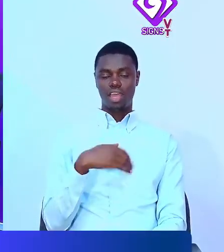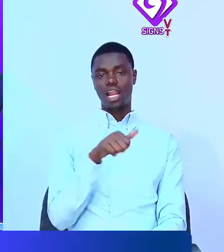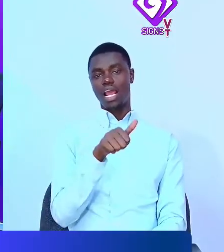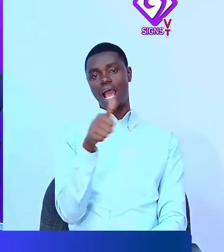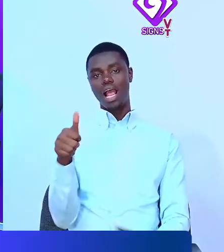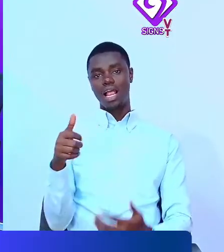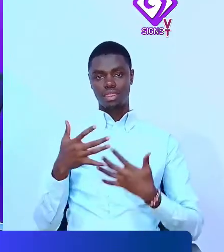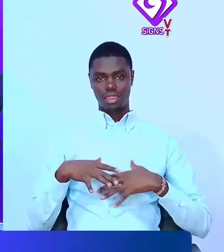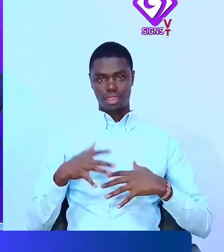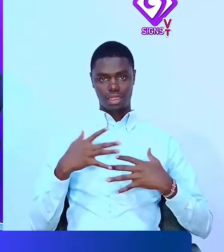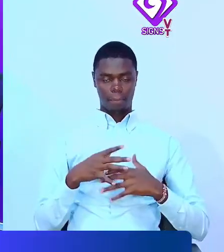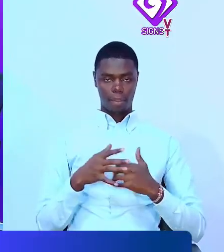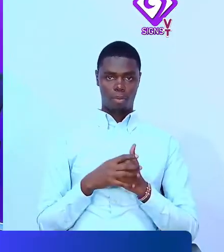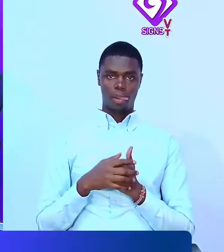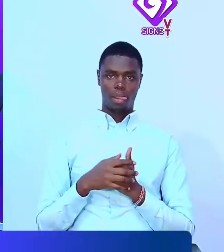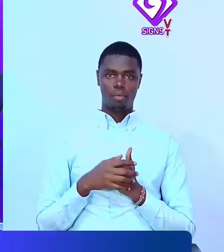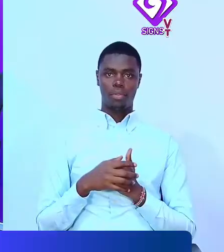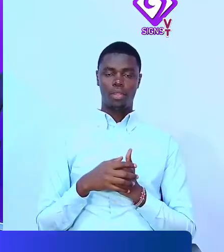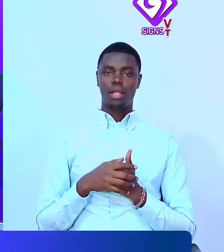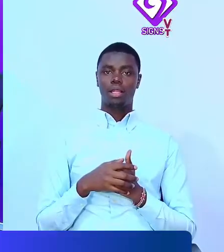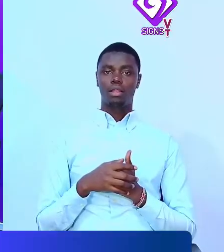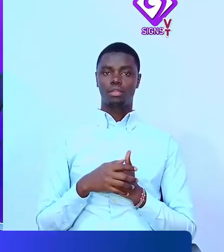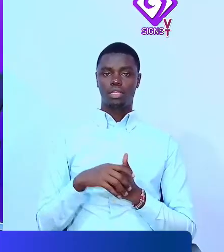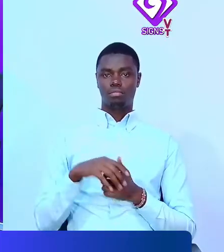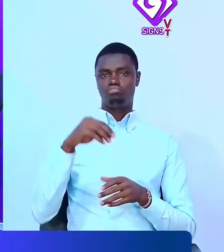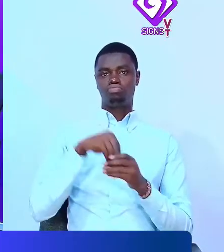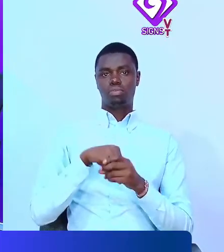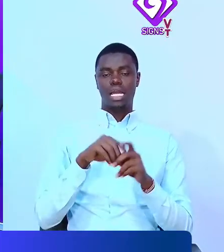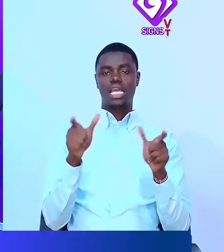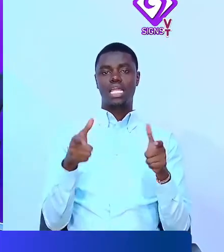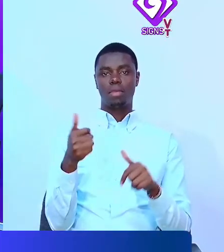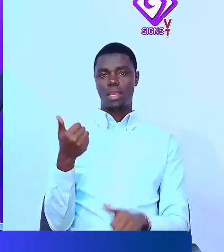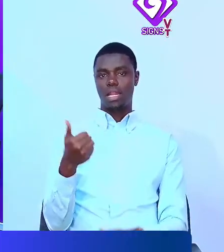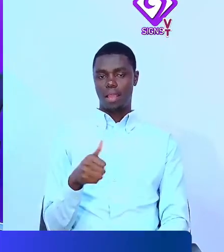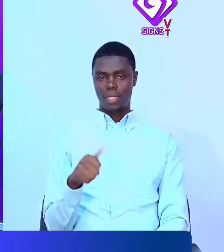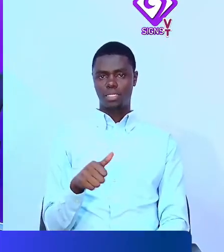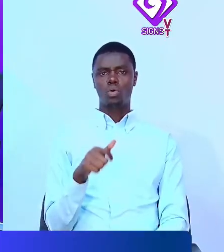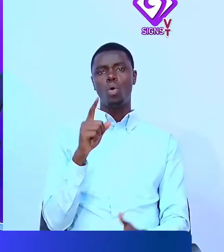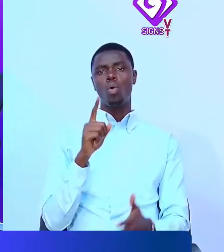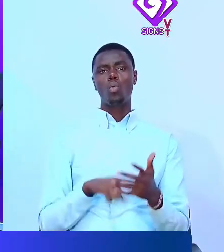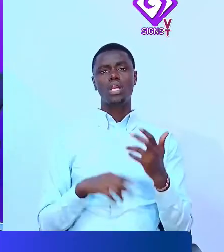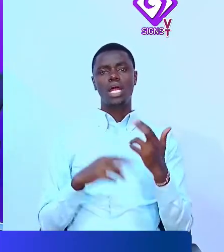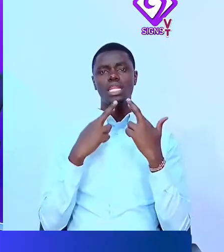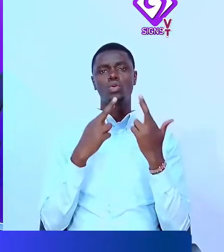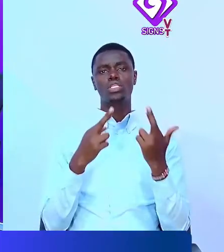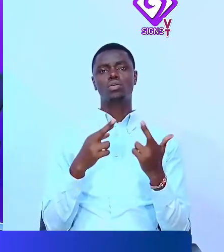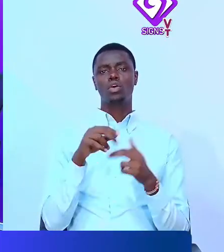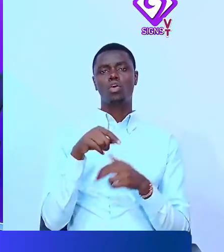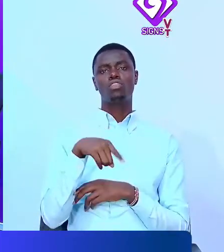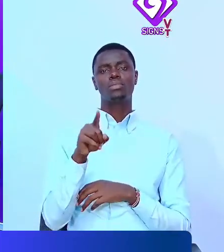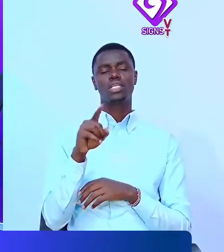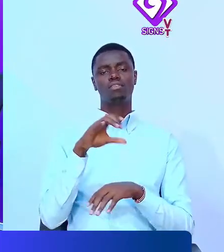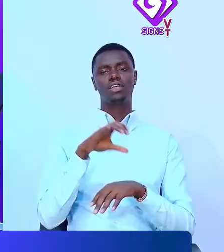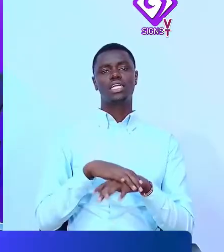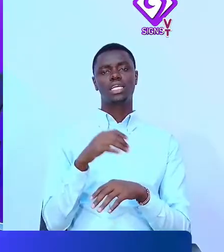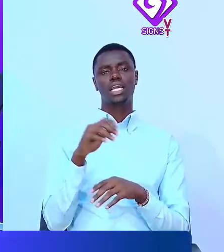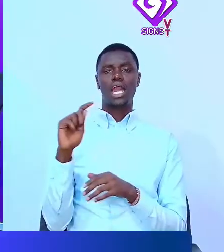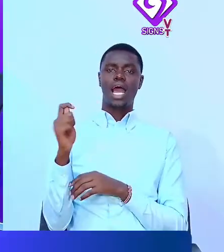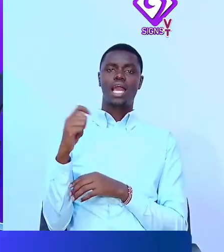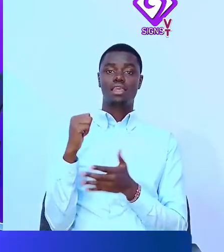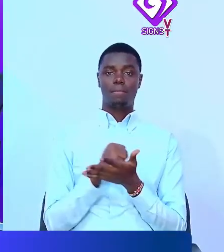that probably haven't been known in the media just as yet? What are the consequences of them having Kenyan documents? Okay, now, look